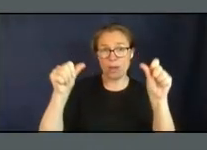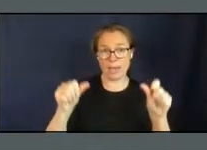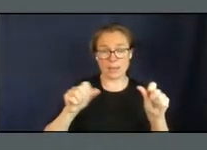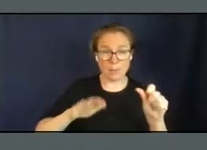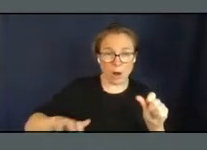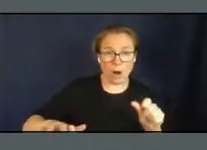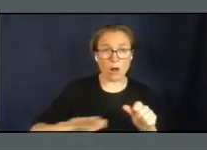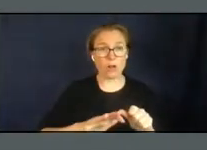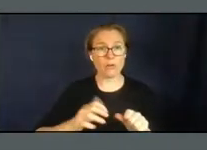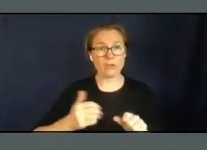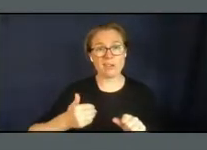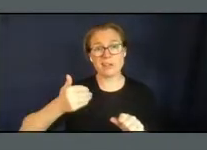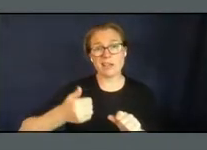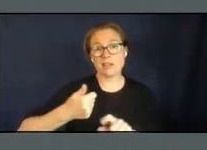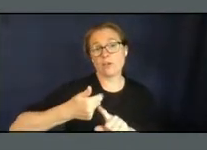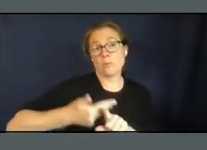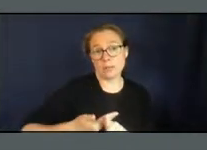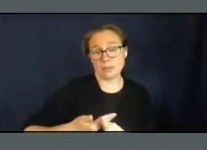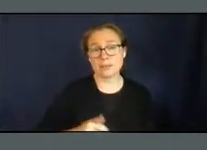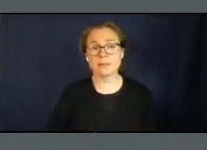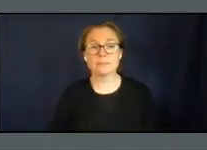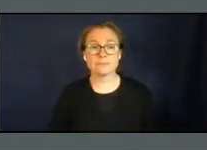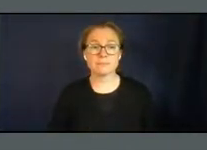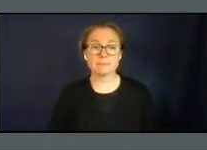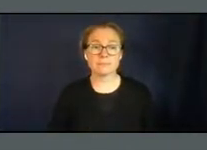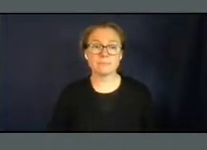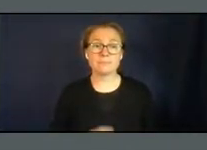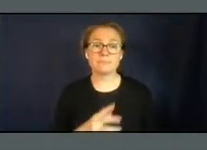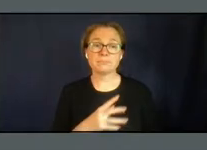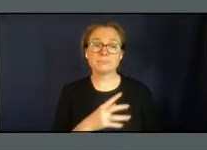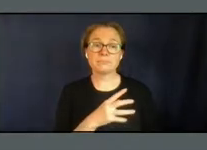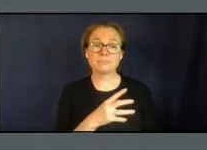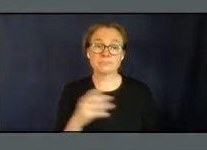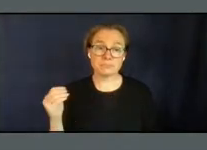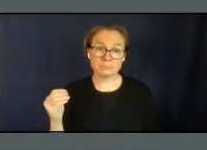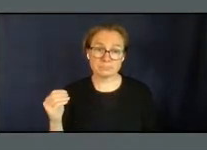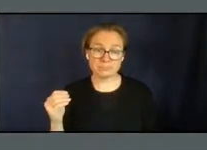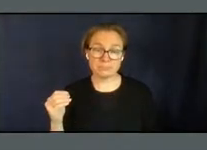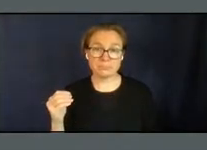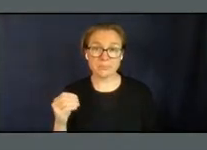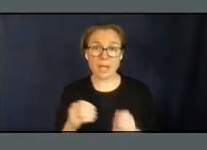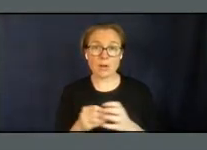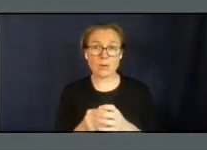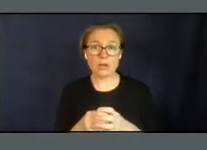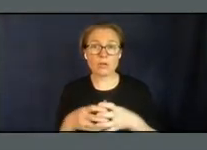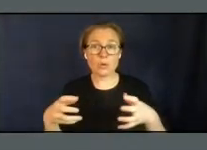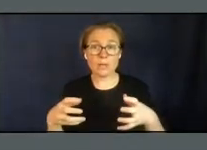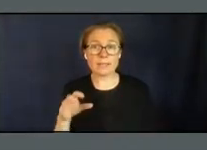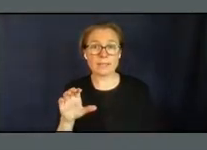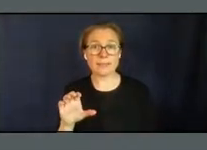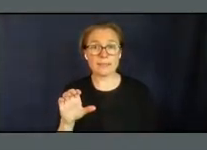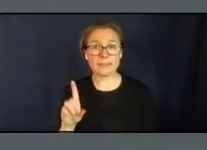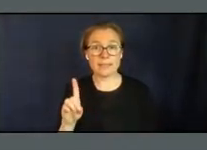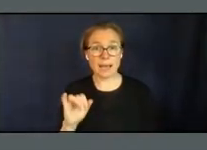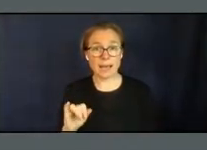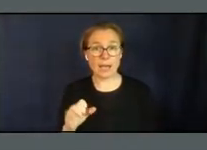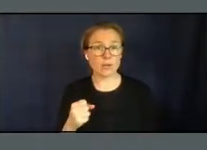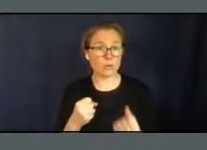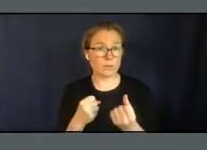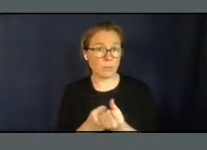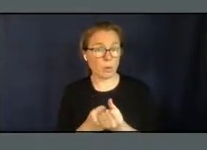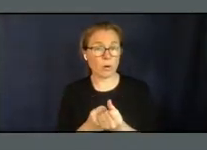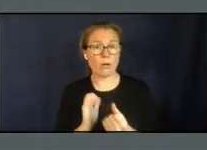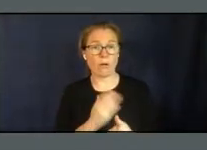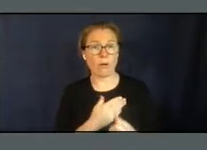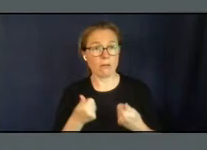months. And lastly, we have continued increasing the capacity of the CDI to support university efforts with the